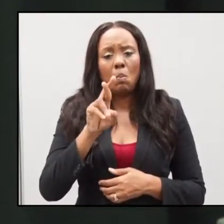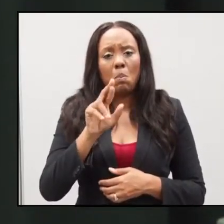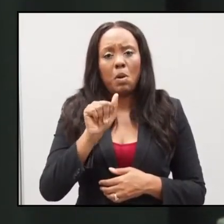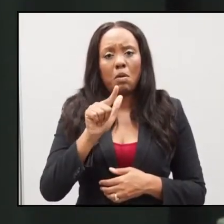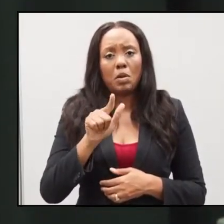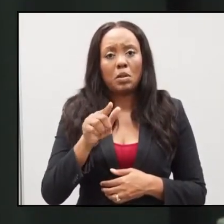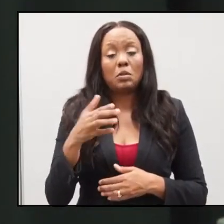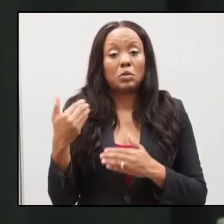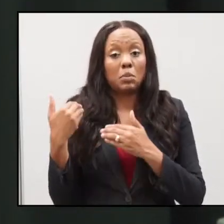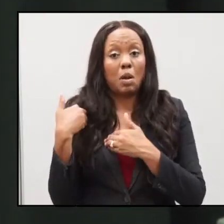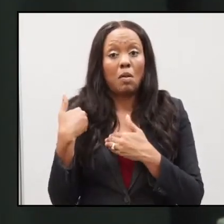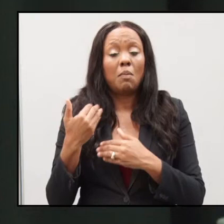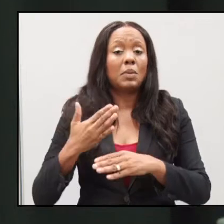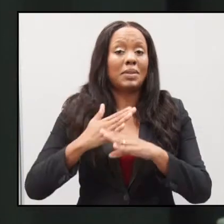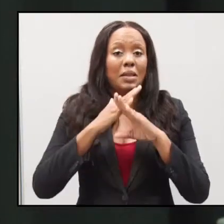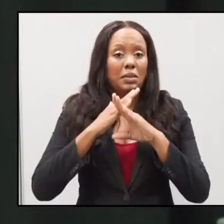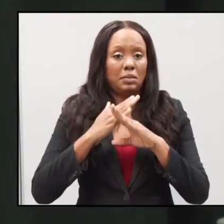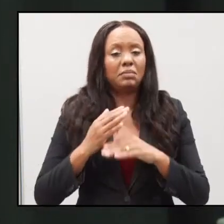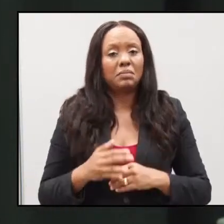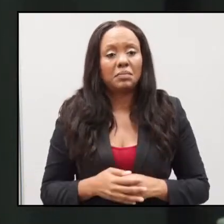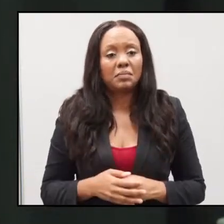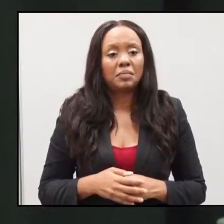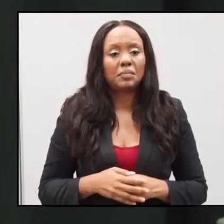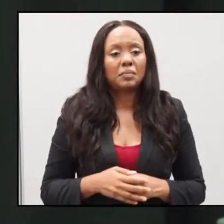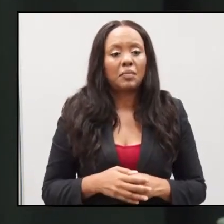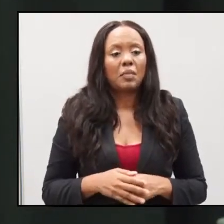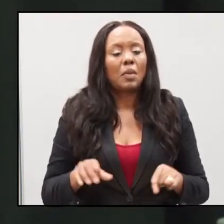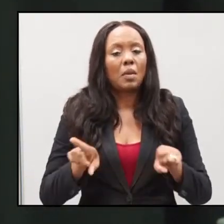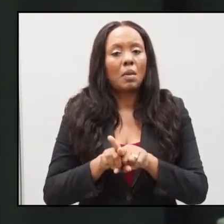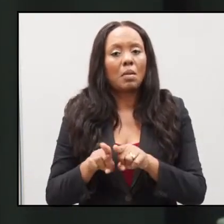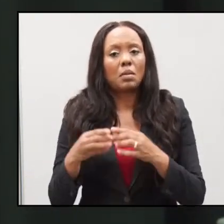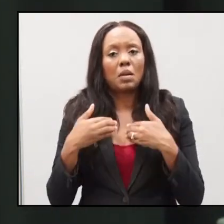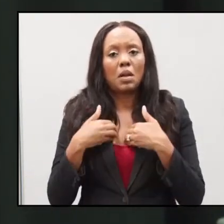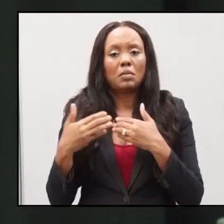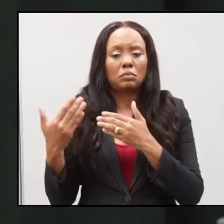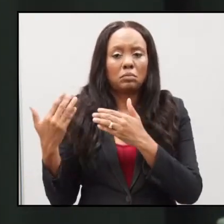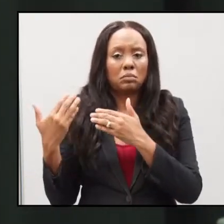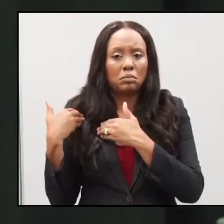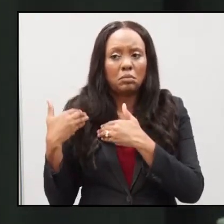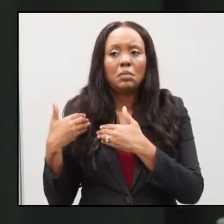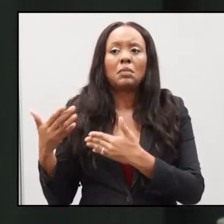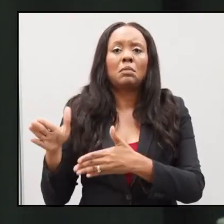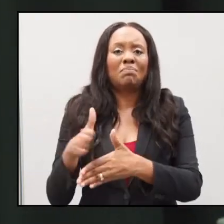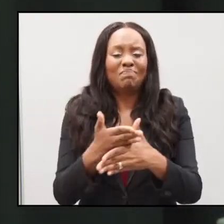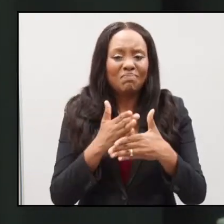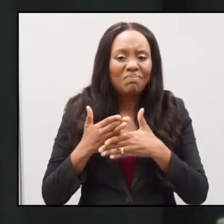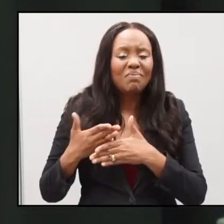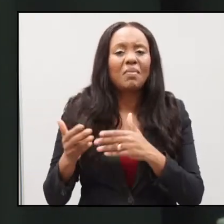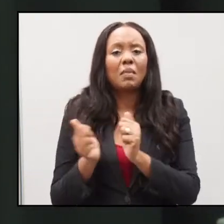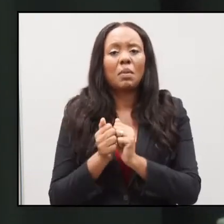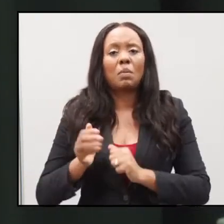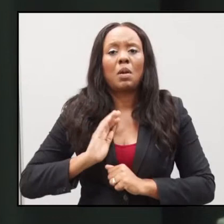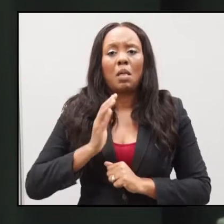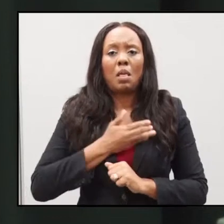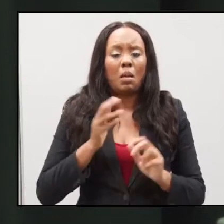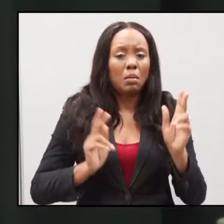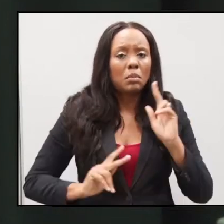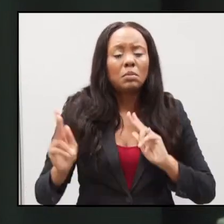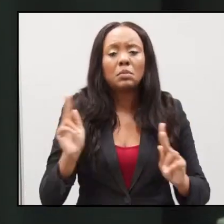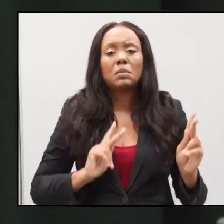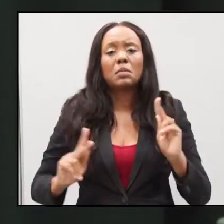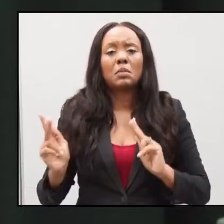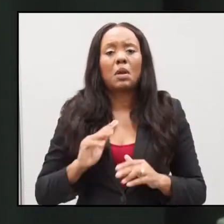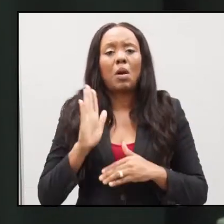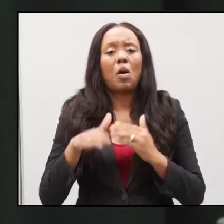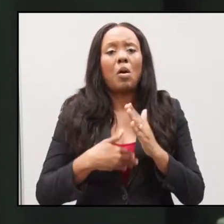two, a duty to share with them, share our people share with our people those